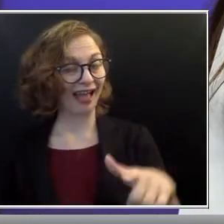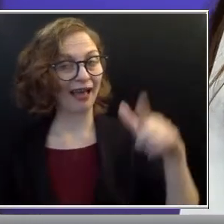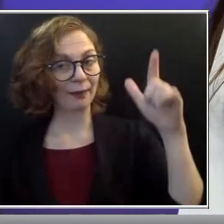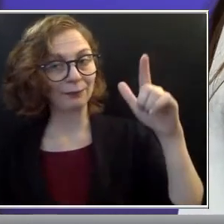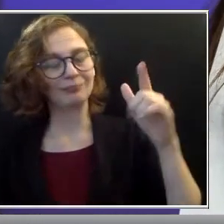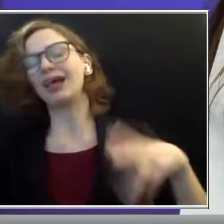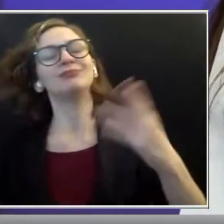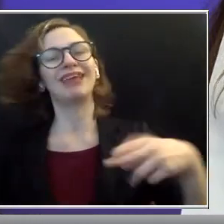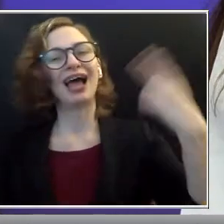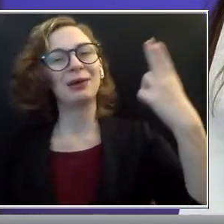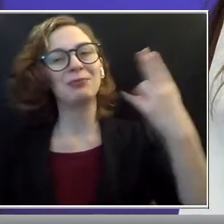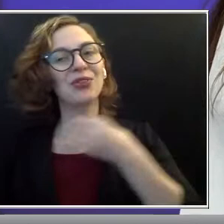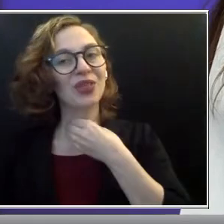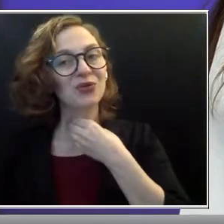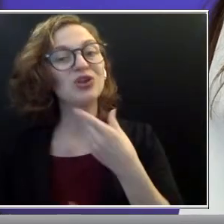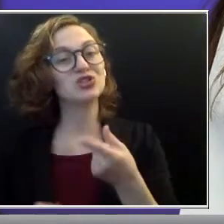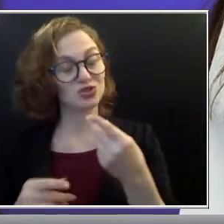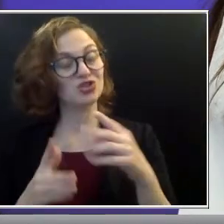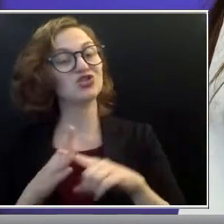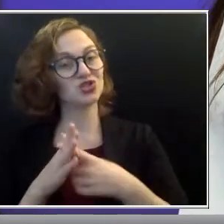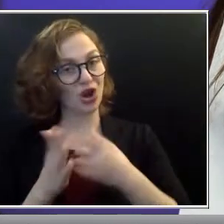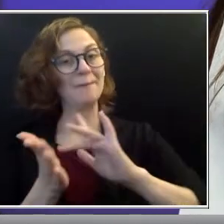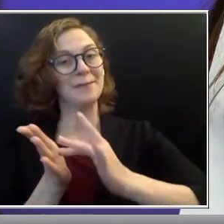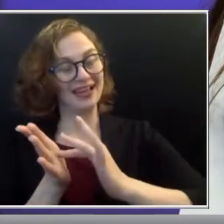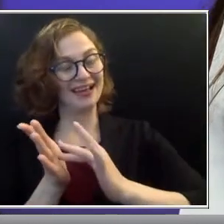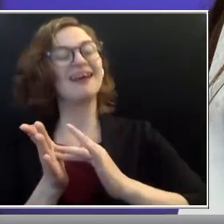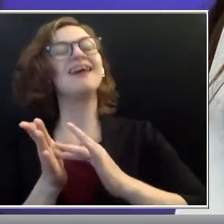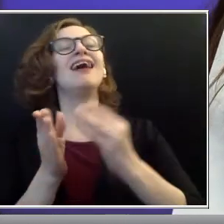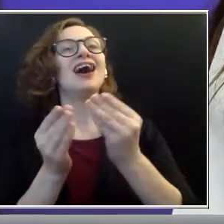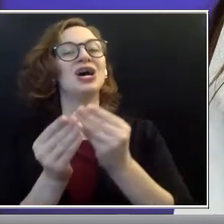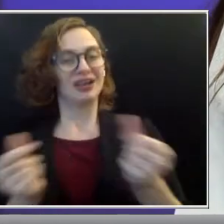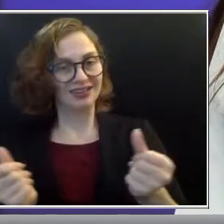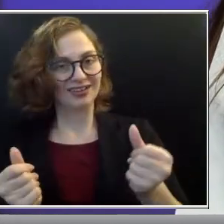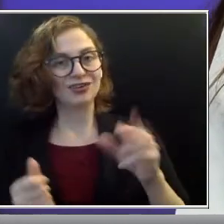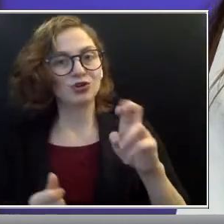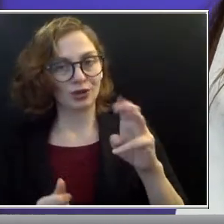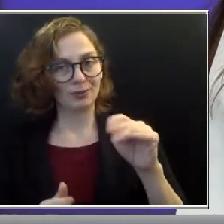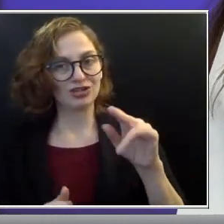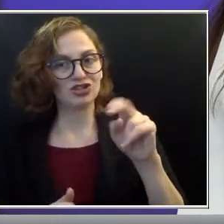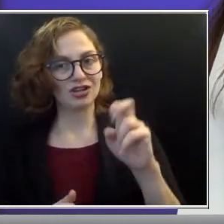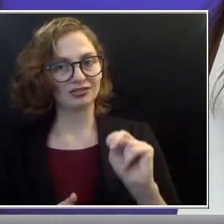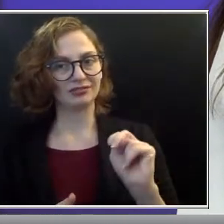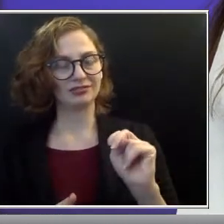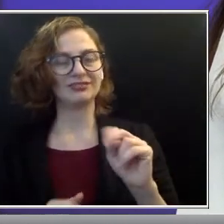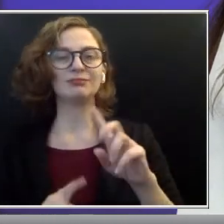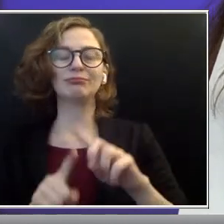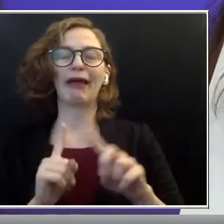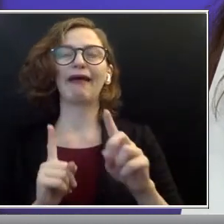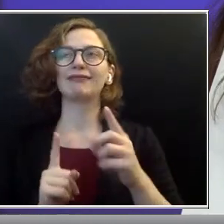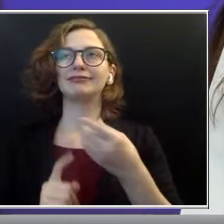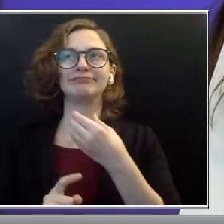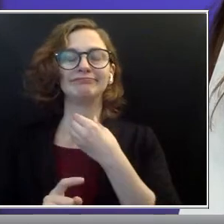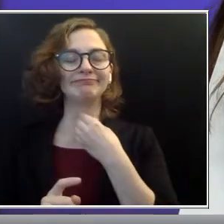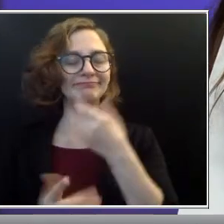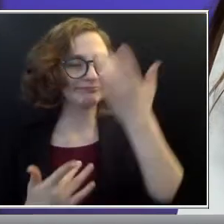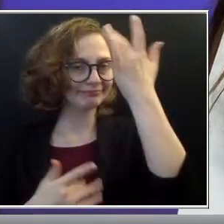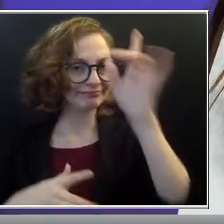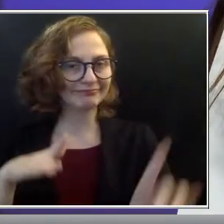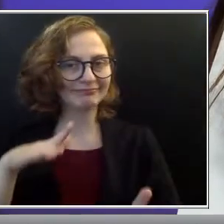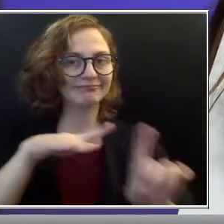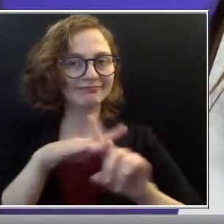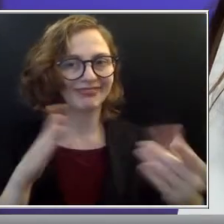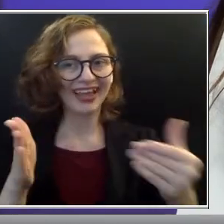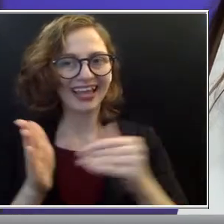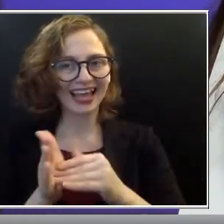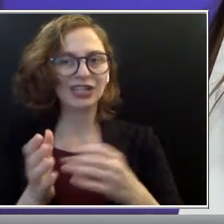So then that involves more lab testing, resuming medication, and reassessment of lab levels after resuming the medication. So there's a little